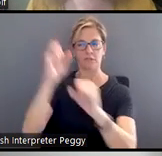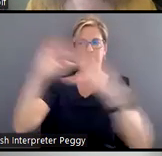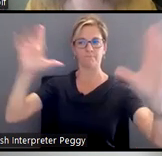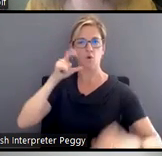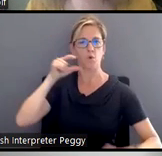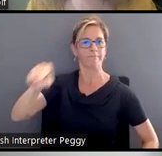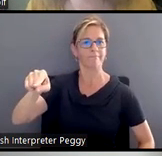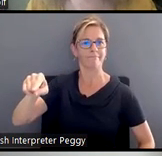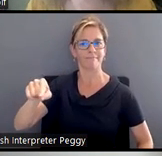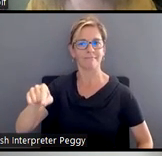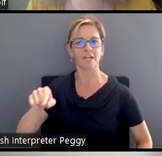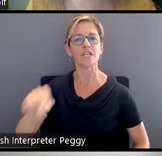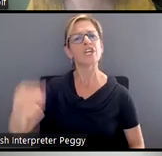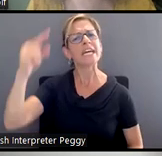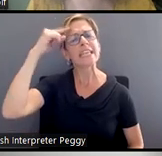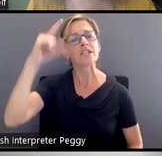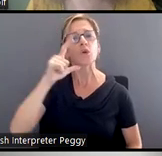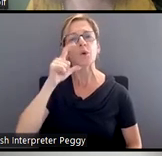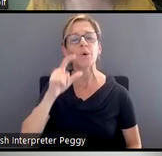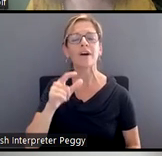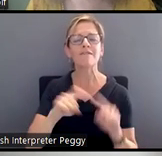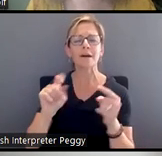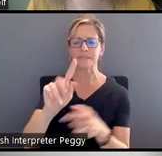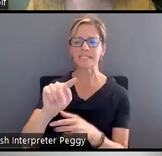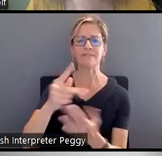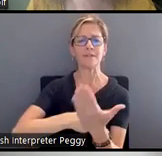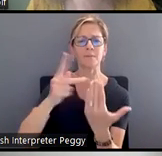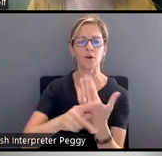he pictures Christine Lockhart on The Good Wife when he does his marketing.